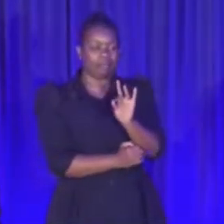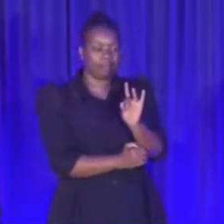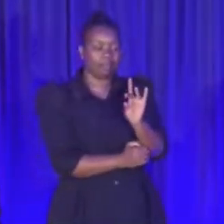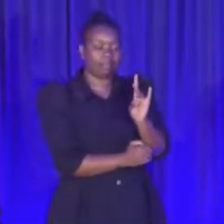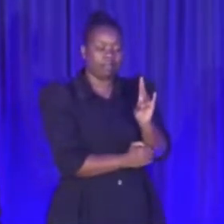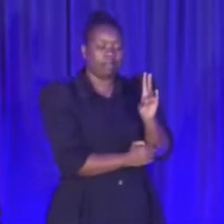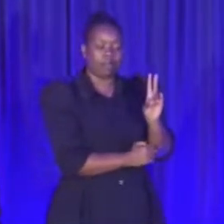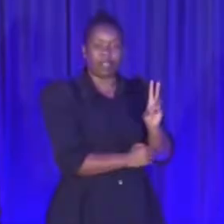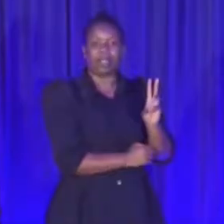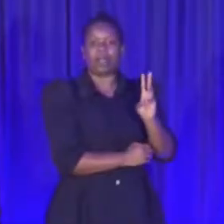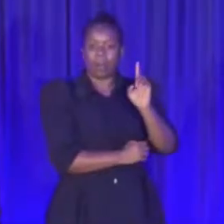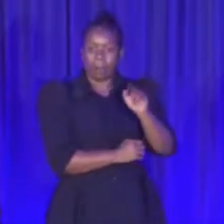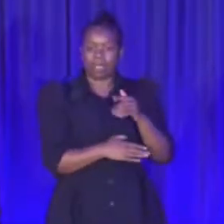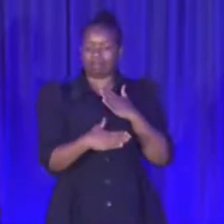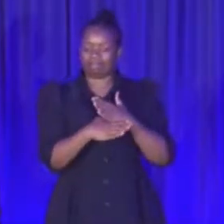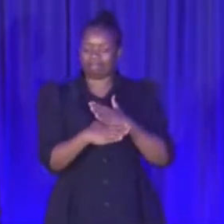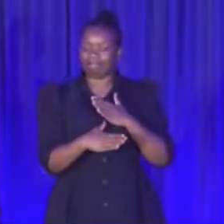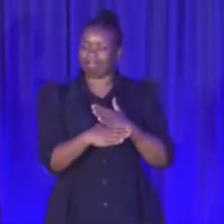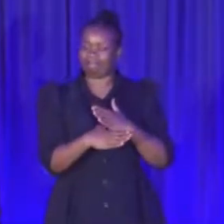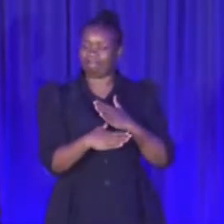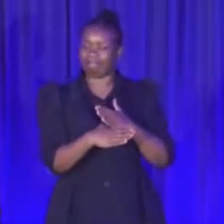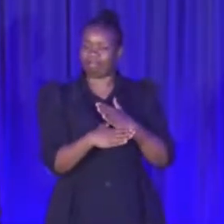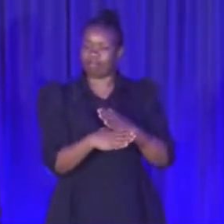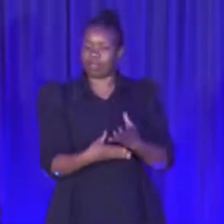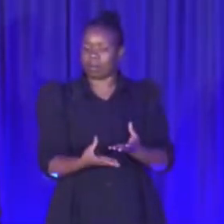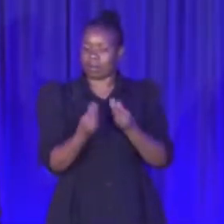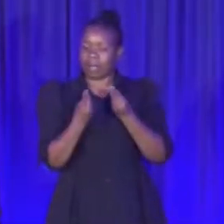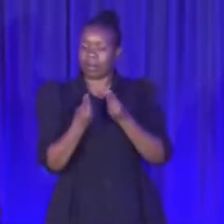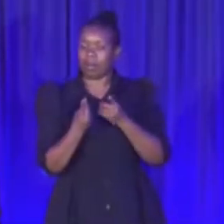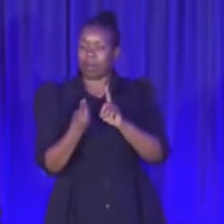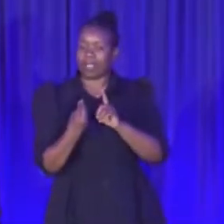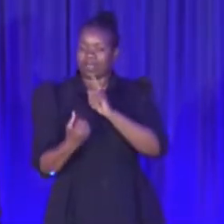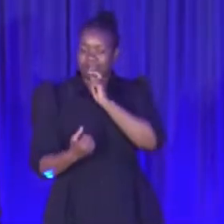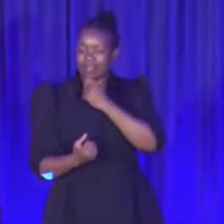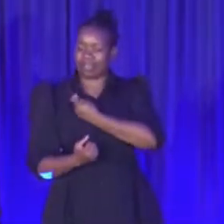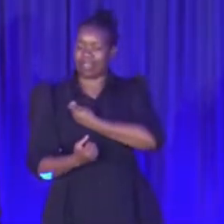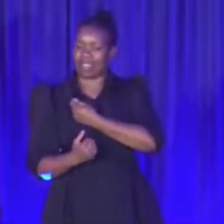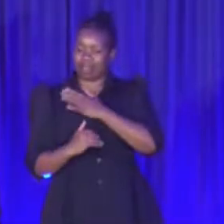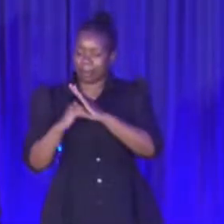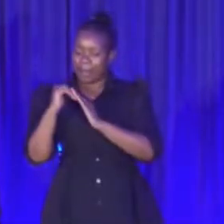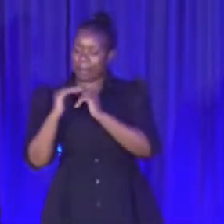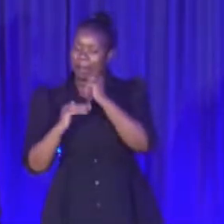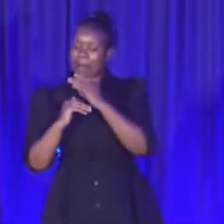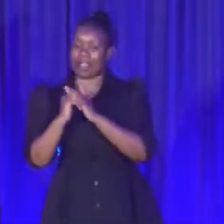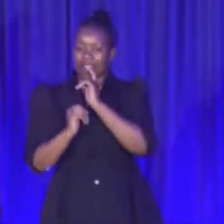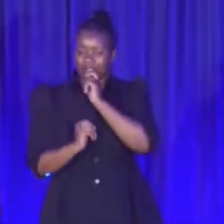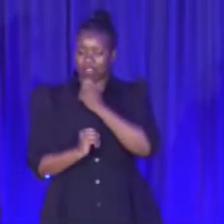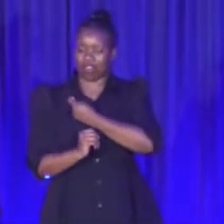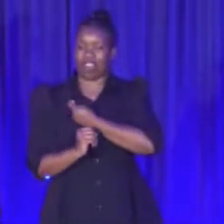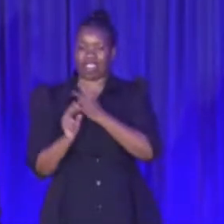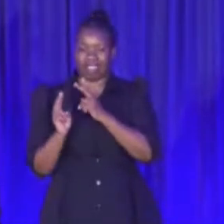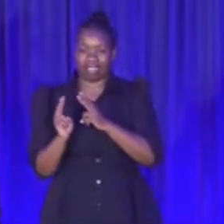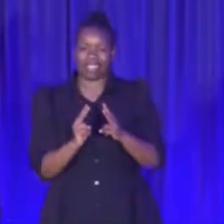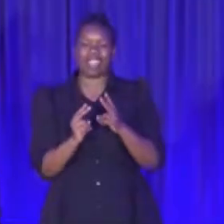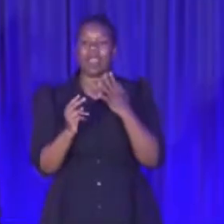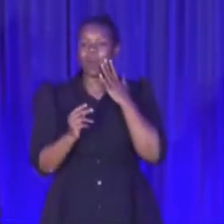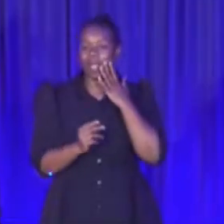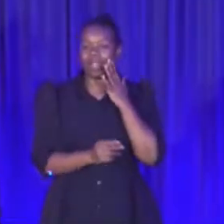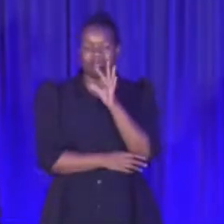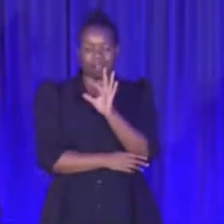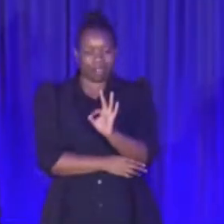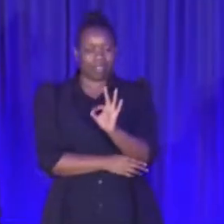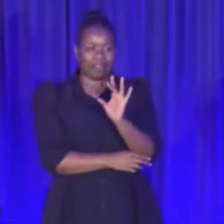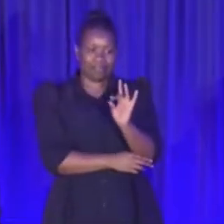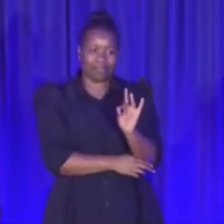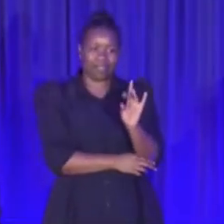to work at earning trust and building on that trust every day.